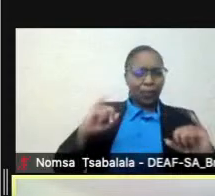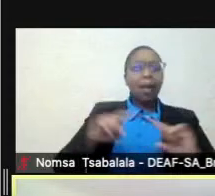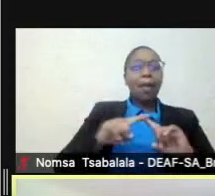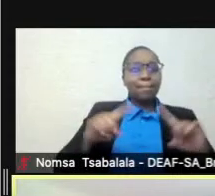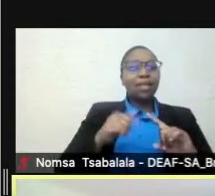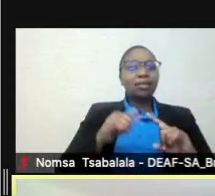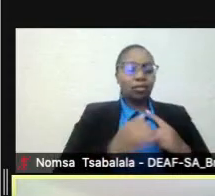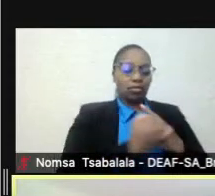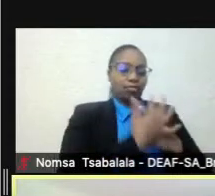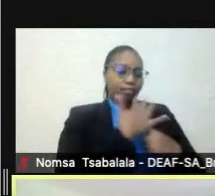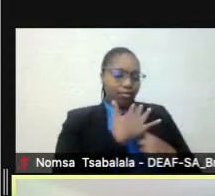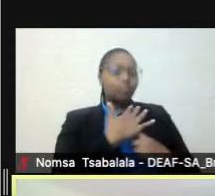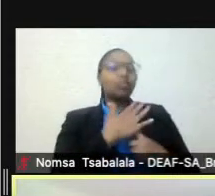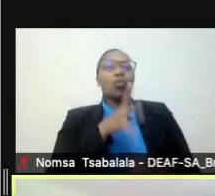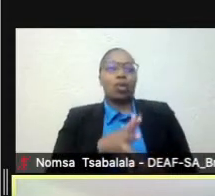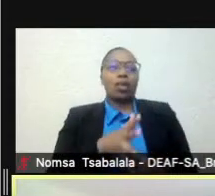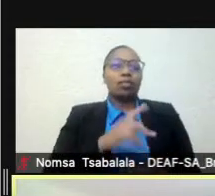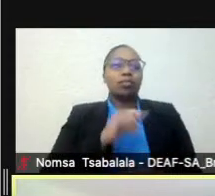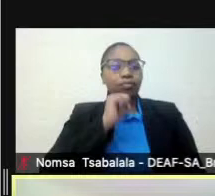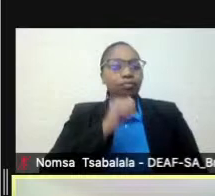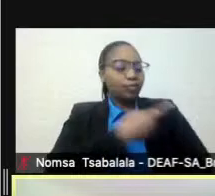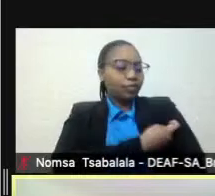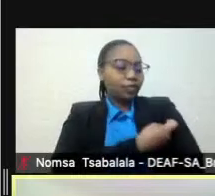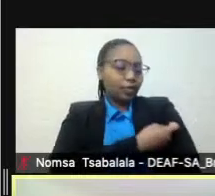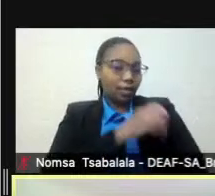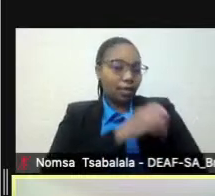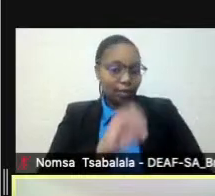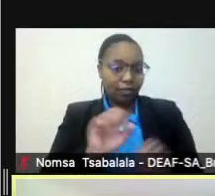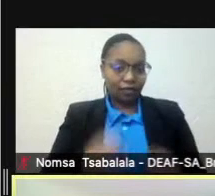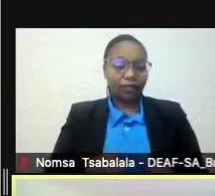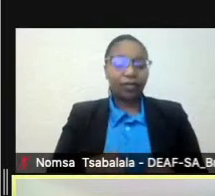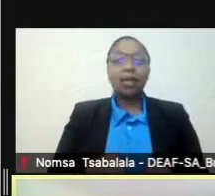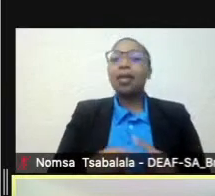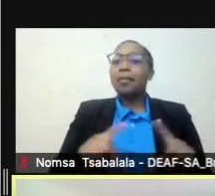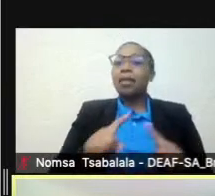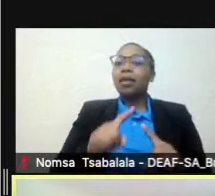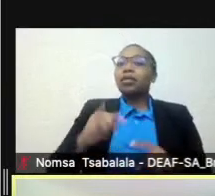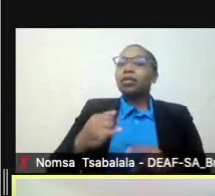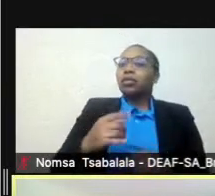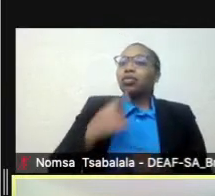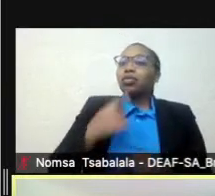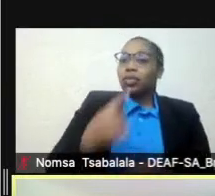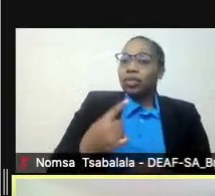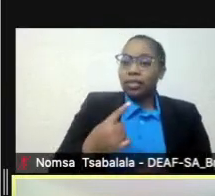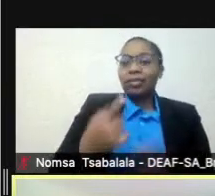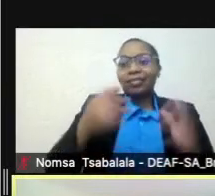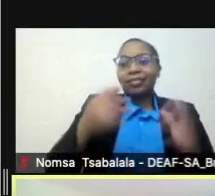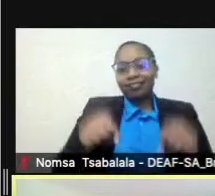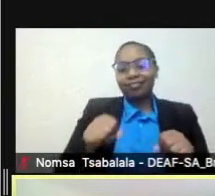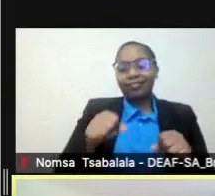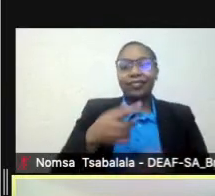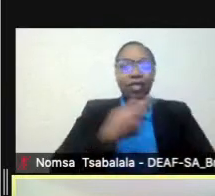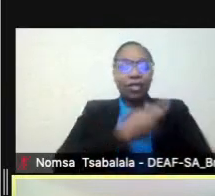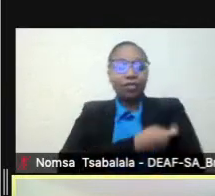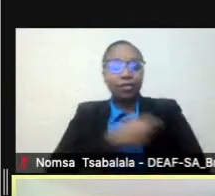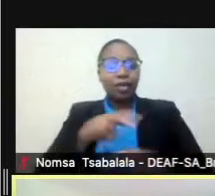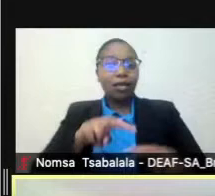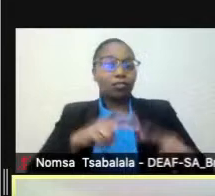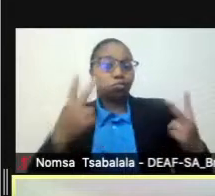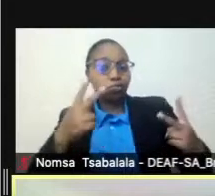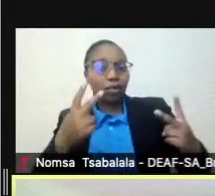though you've been vaccinated. And so really just to reiterate that regardless of the variant that we're seeing, we still have the same public